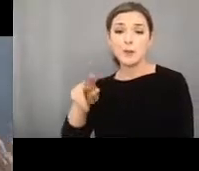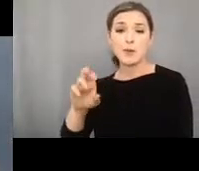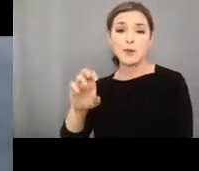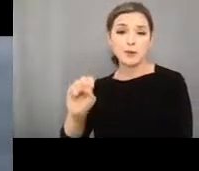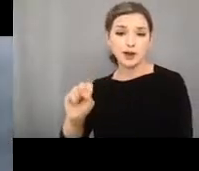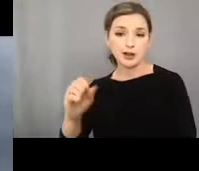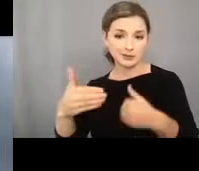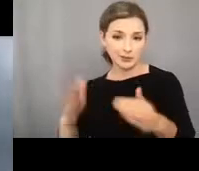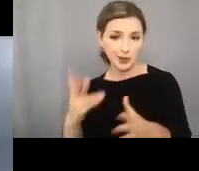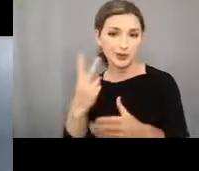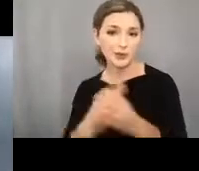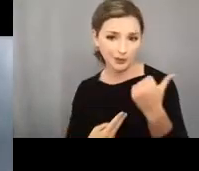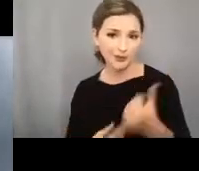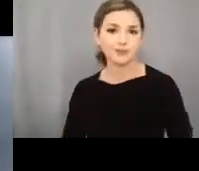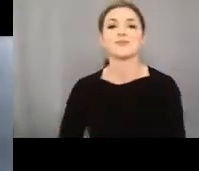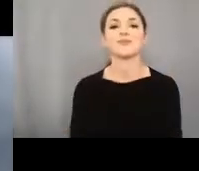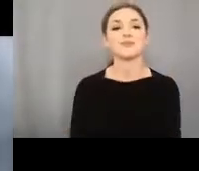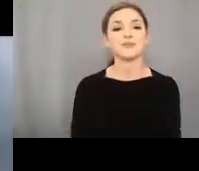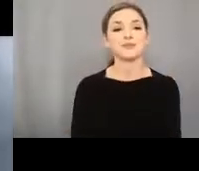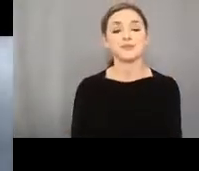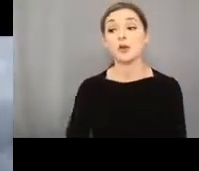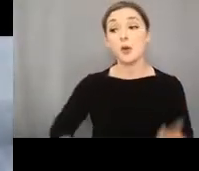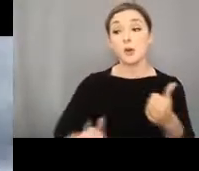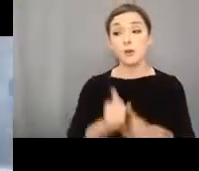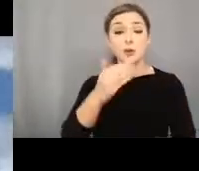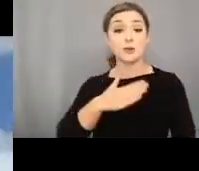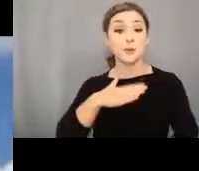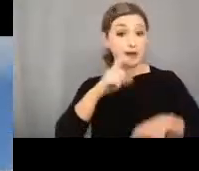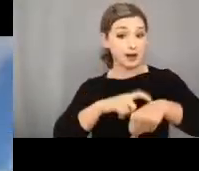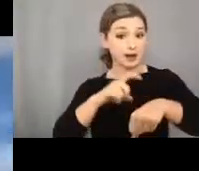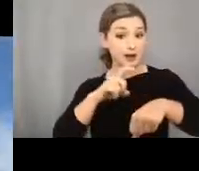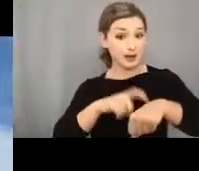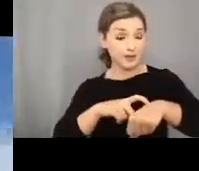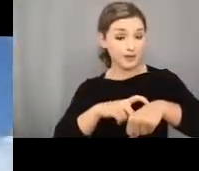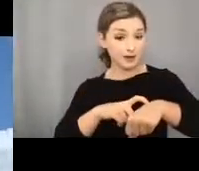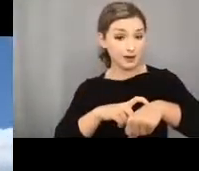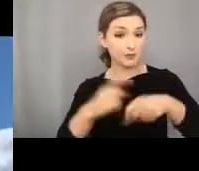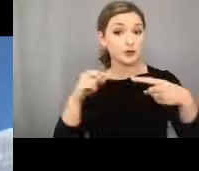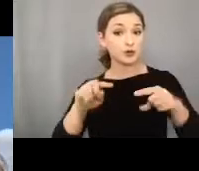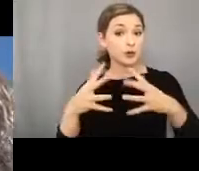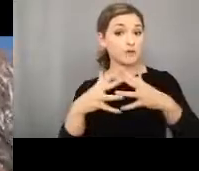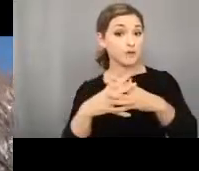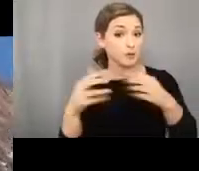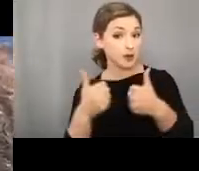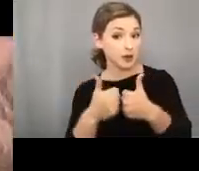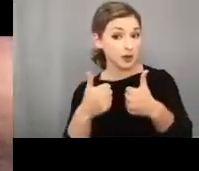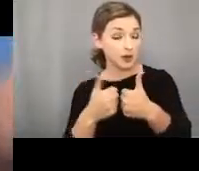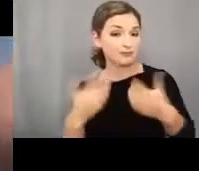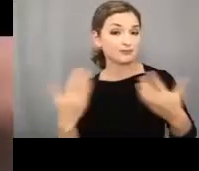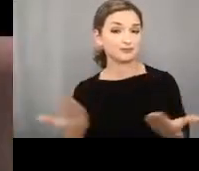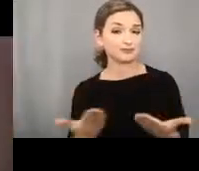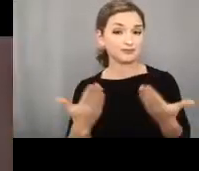So this is where I spend most of my time during a football game. I like it up here because I can